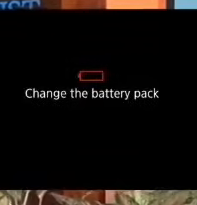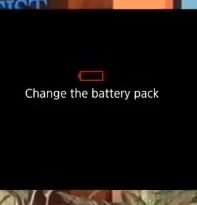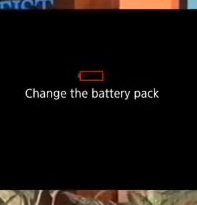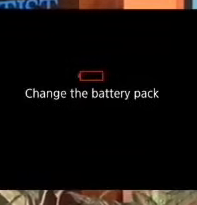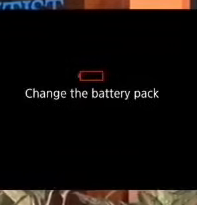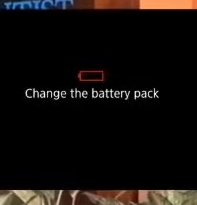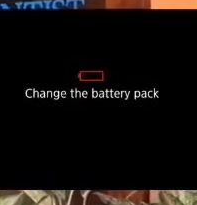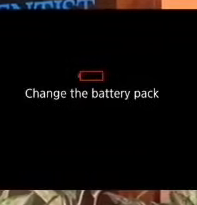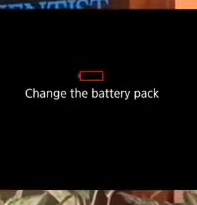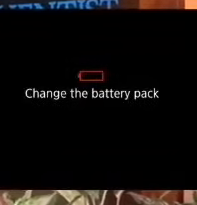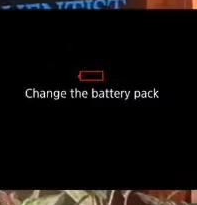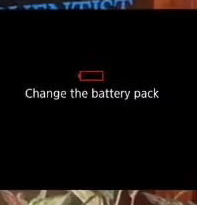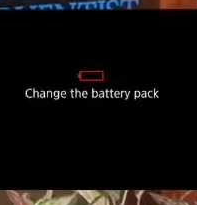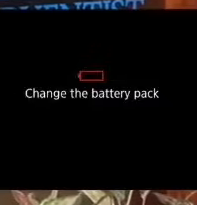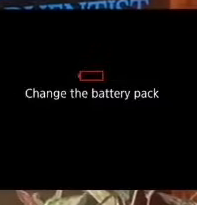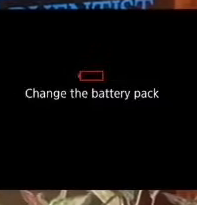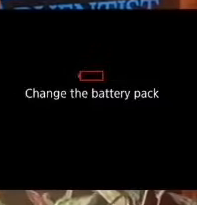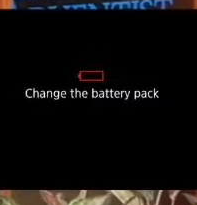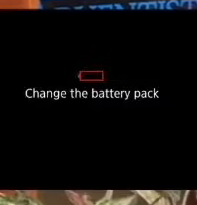Until.